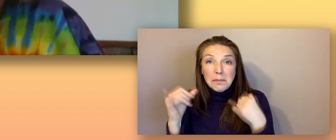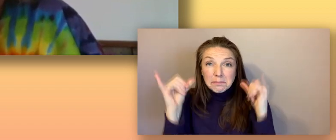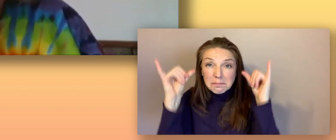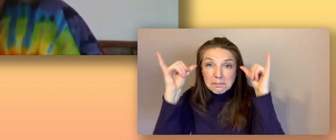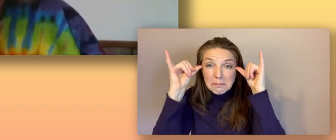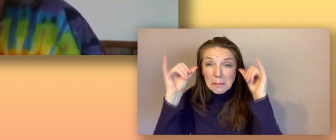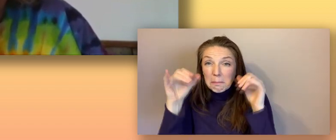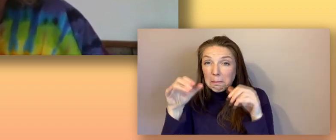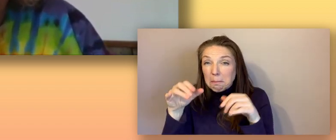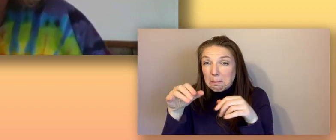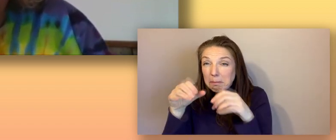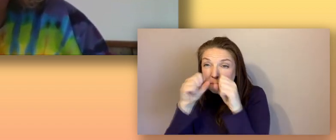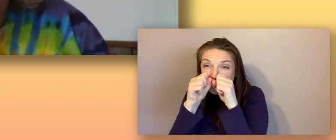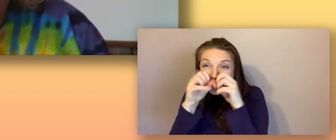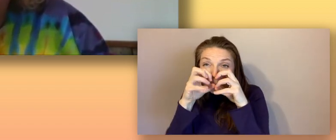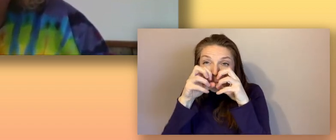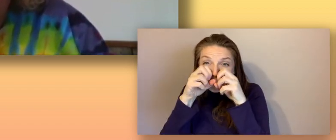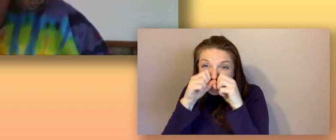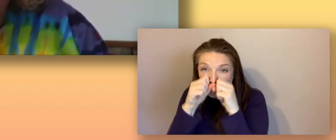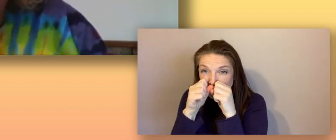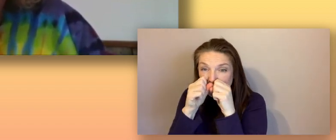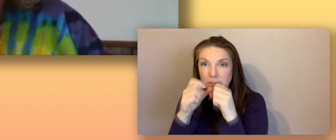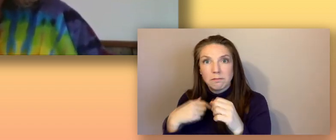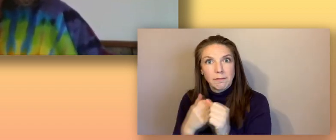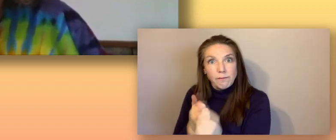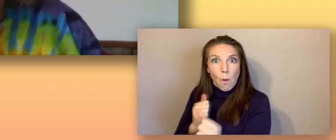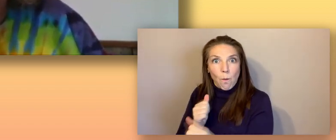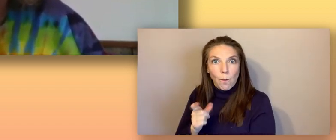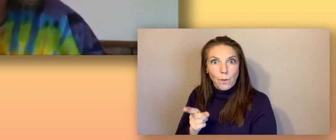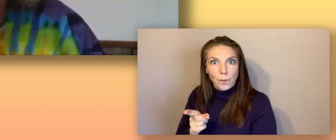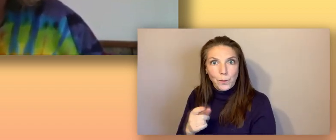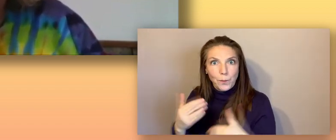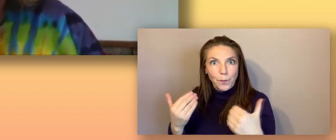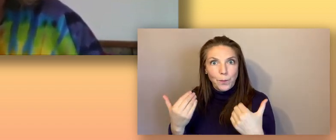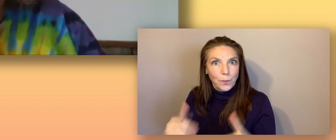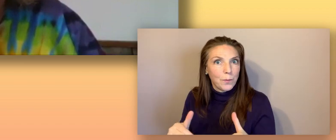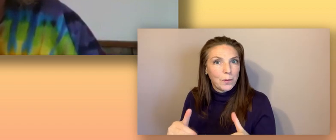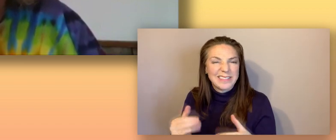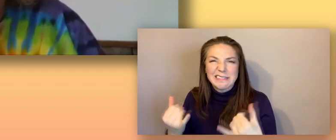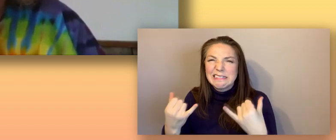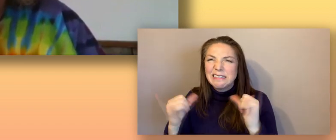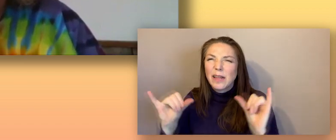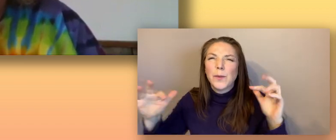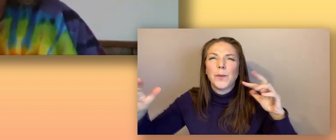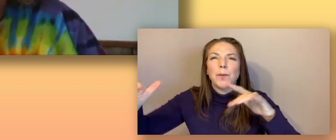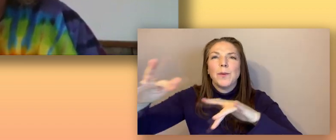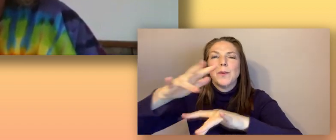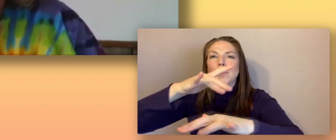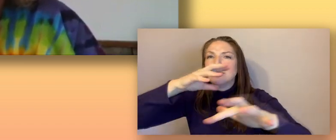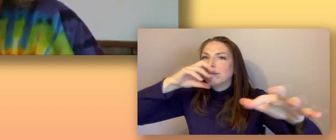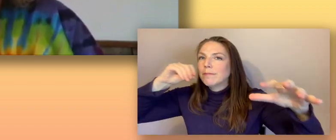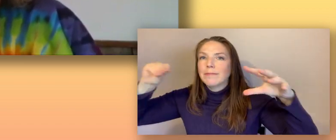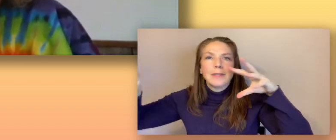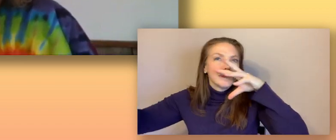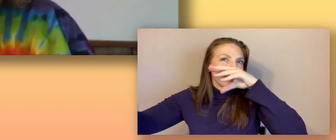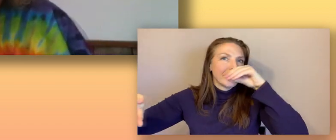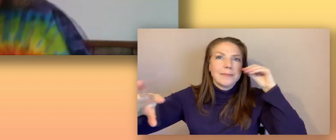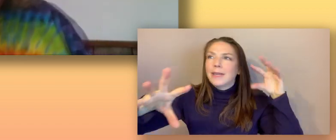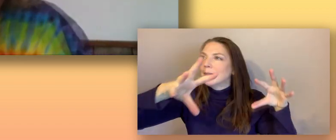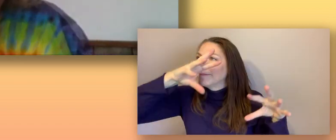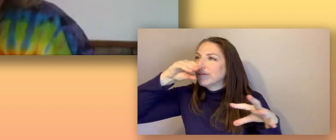had to stay away from, so I didn't go near his pen. The air always smelled so good.